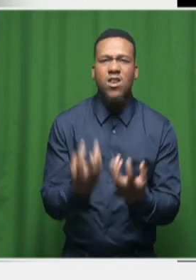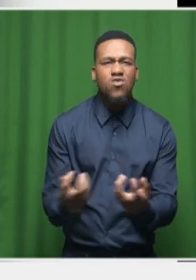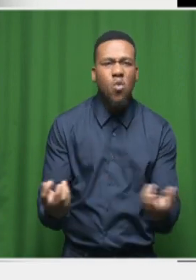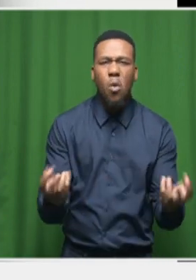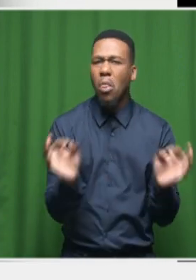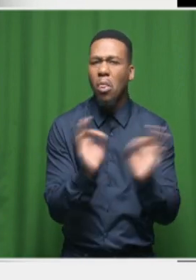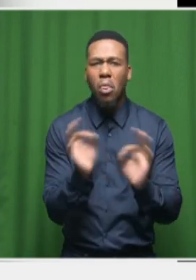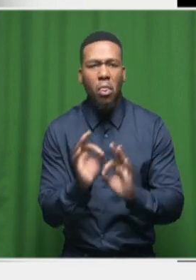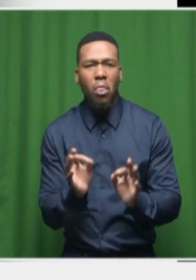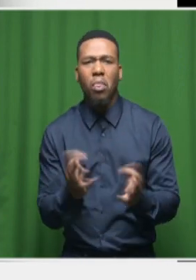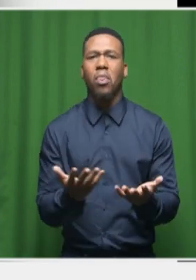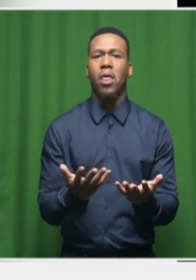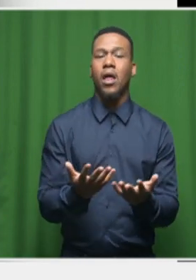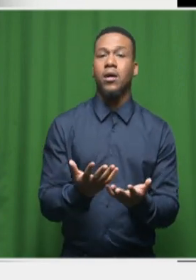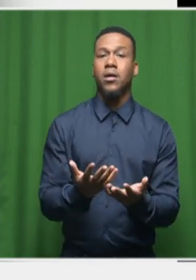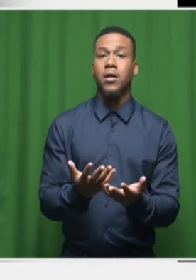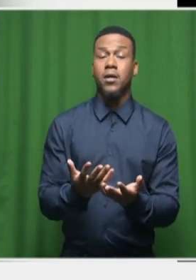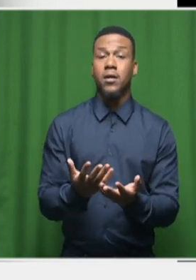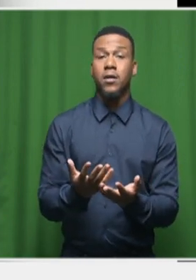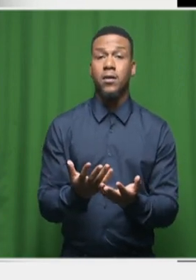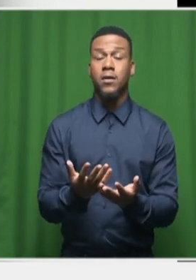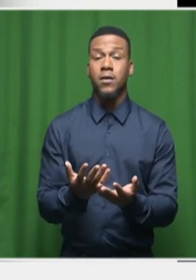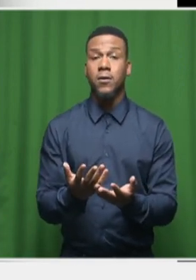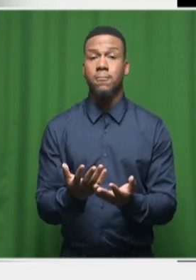and stuff like that. We've got